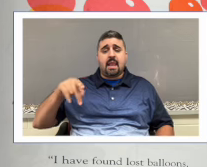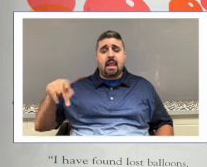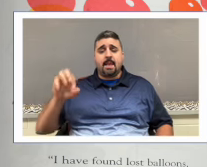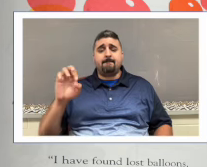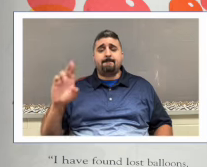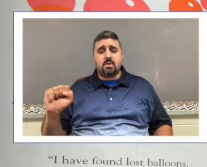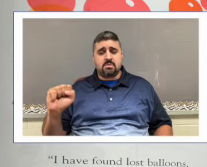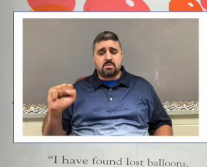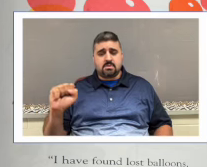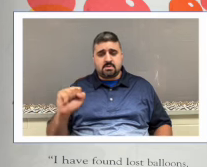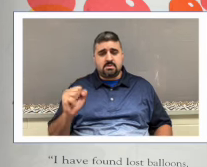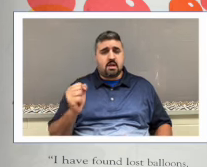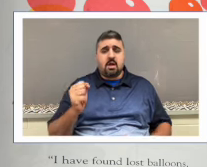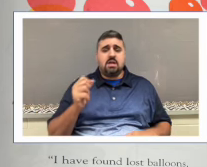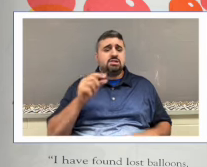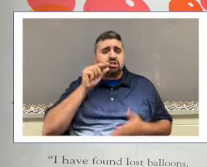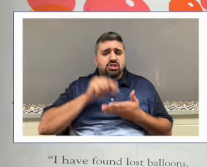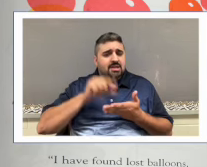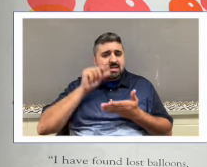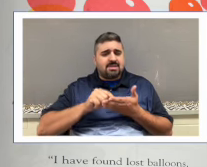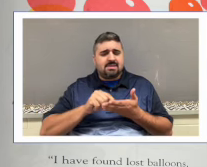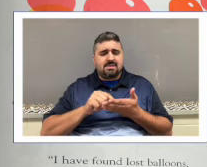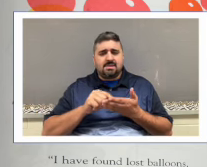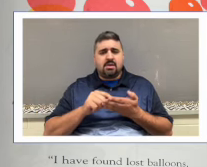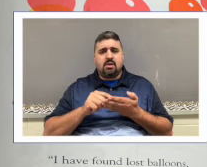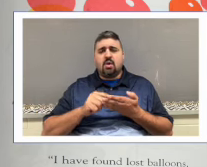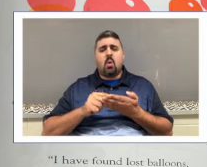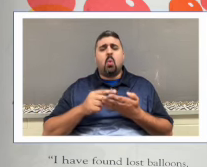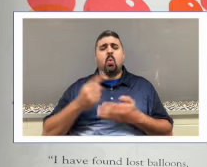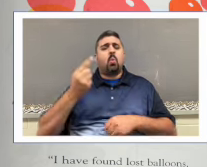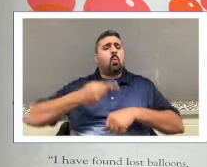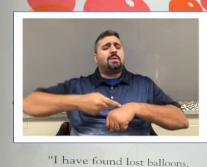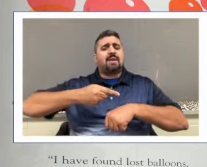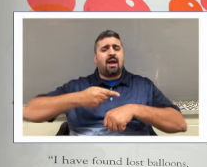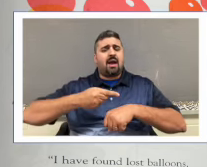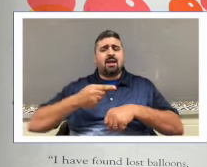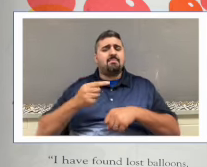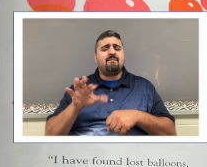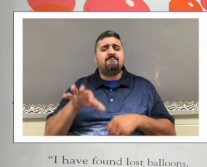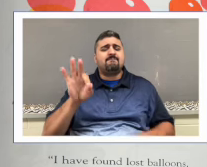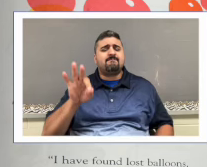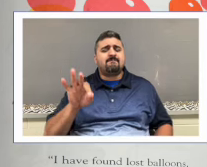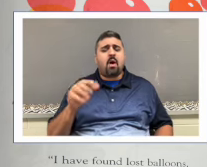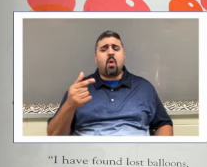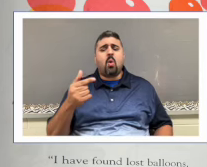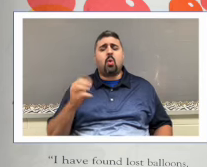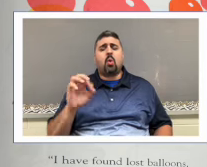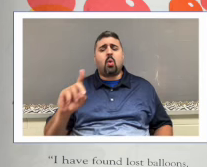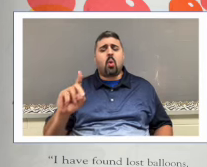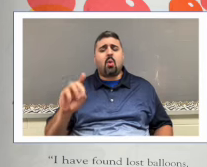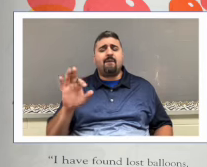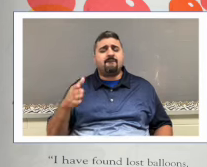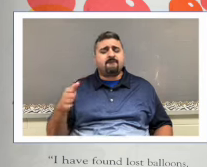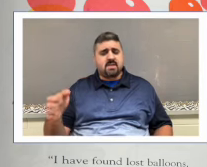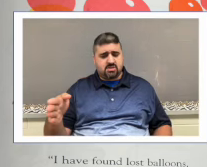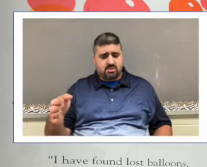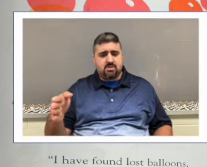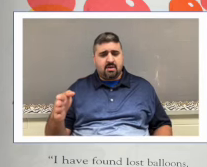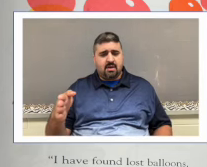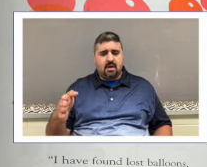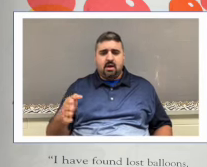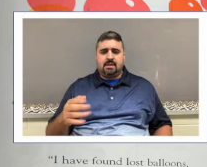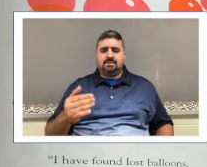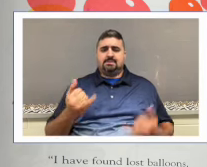I even lost a goldfish. Now, I, Nate the Great, will find a lost picture.